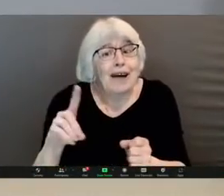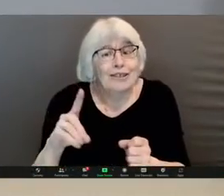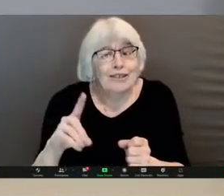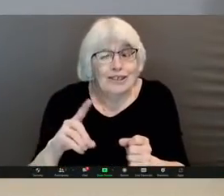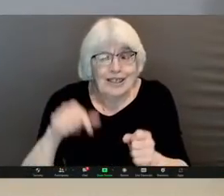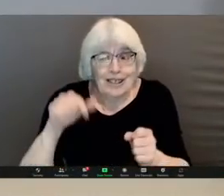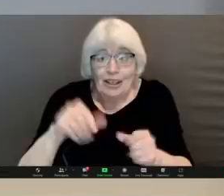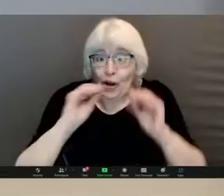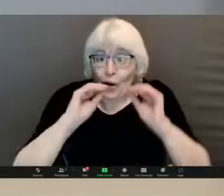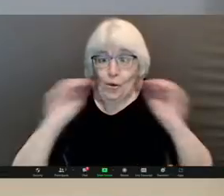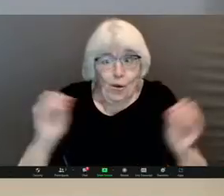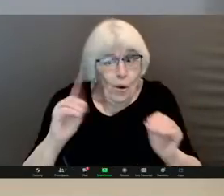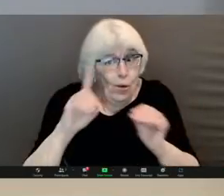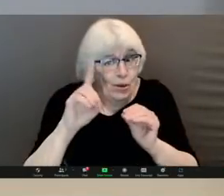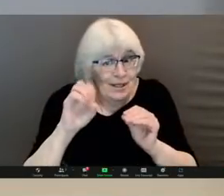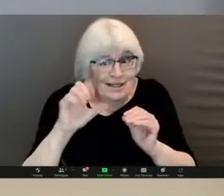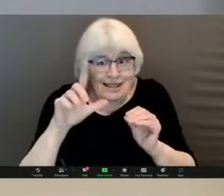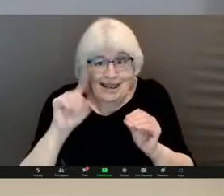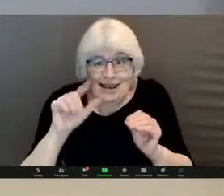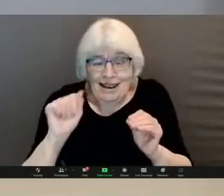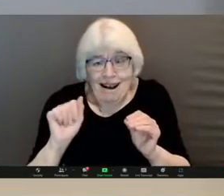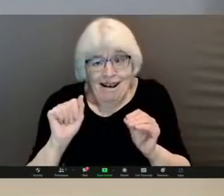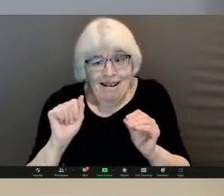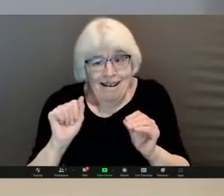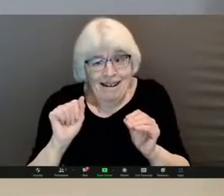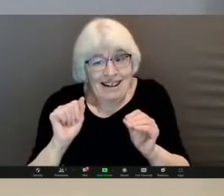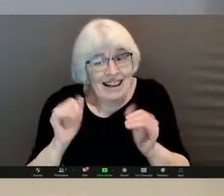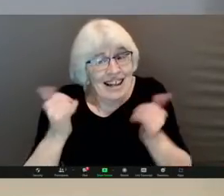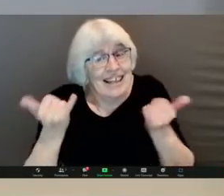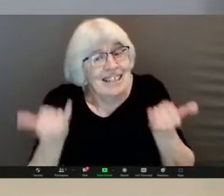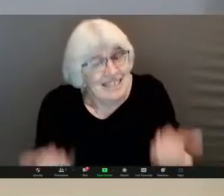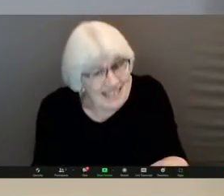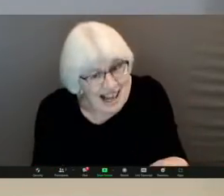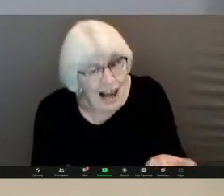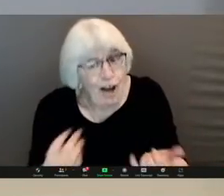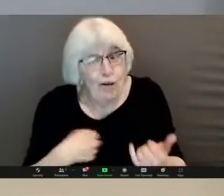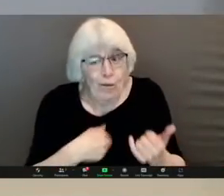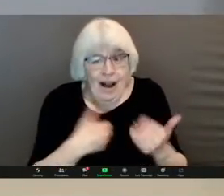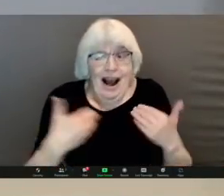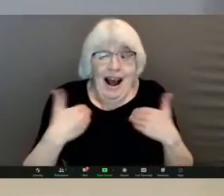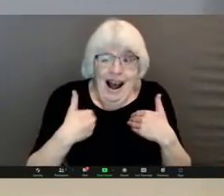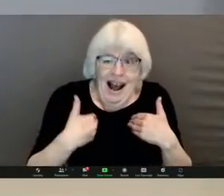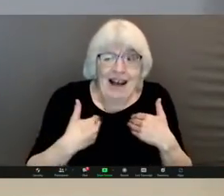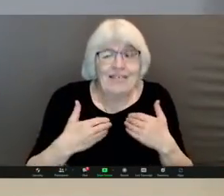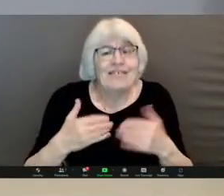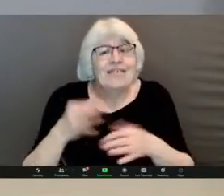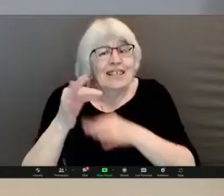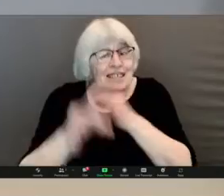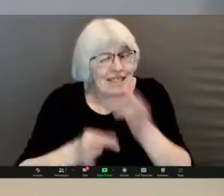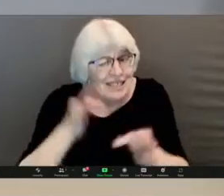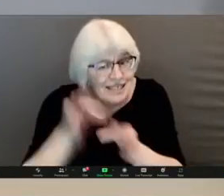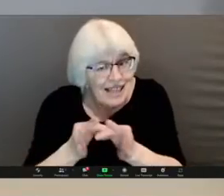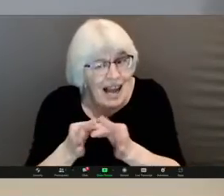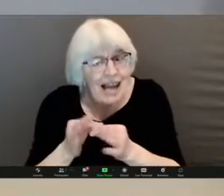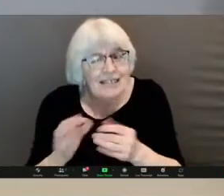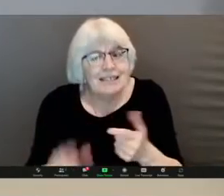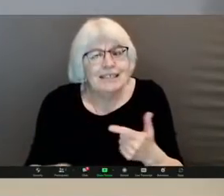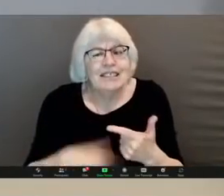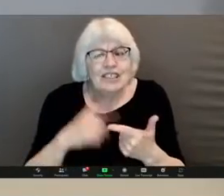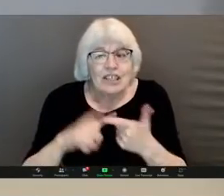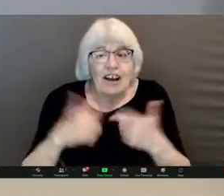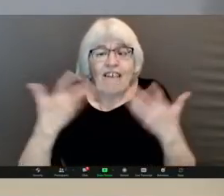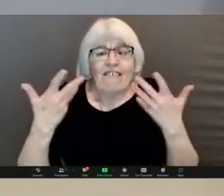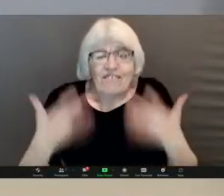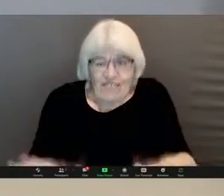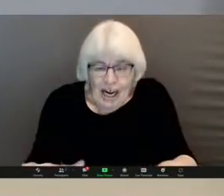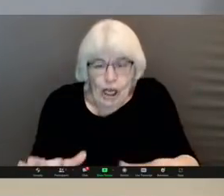have testing at our points of entry and we have vaccination in place. We do know that children can get COVID-19, including the